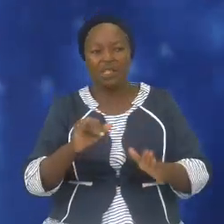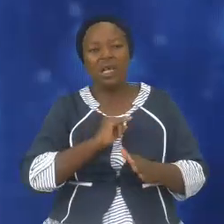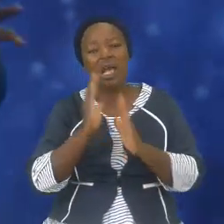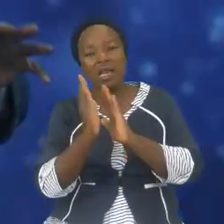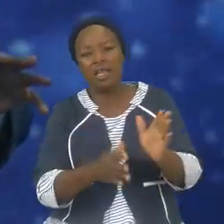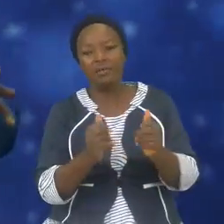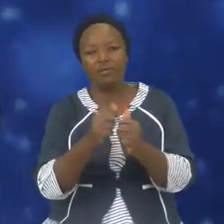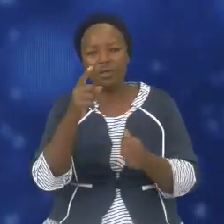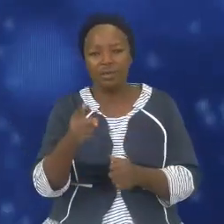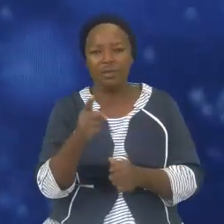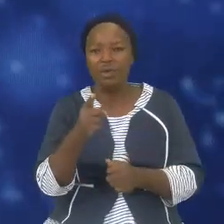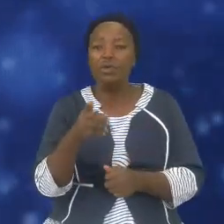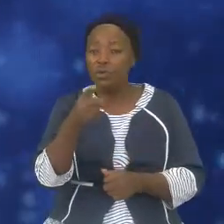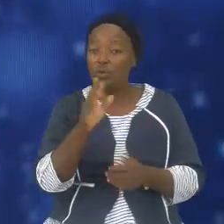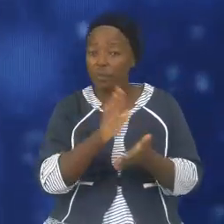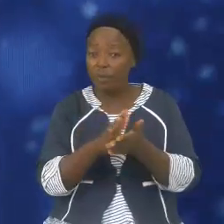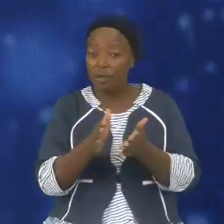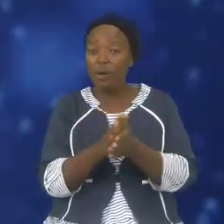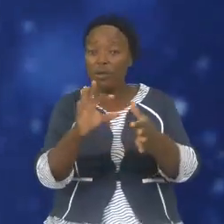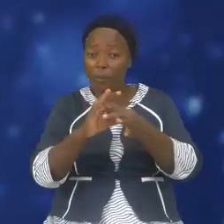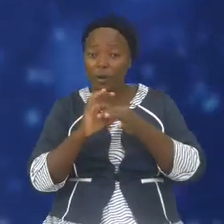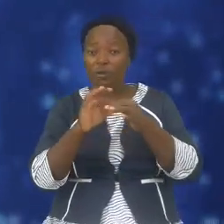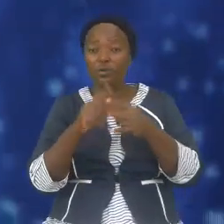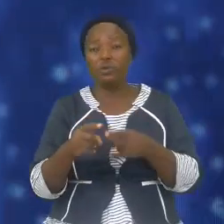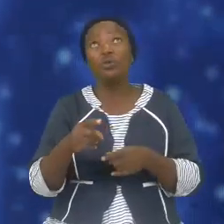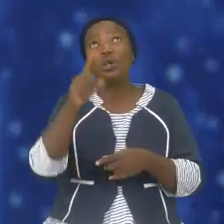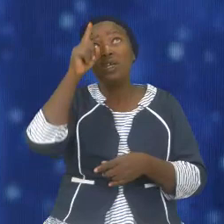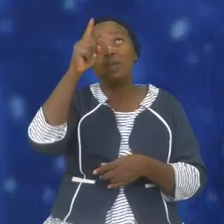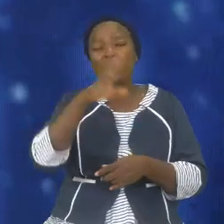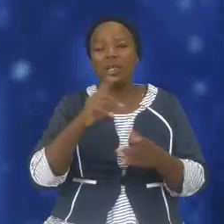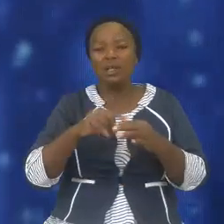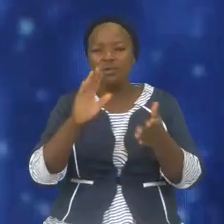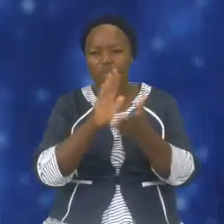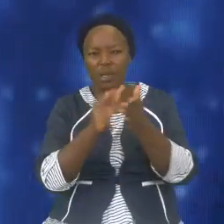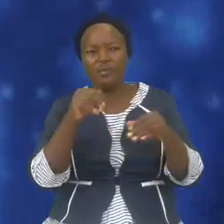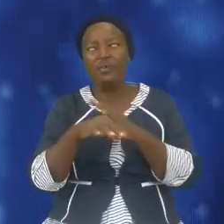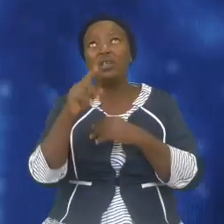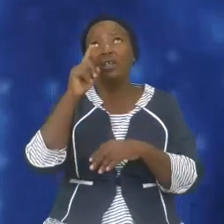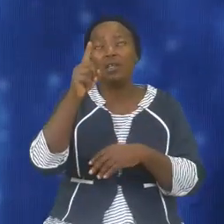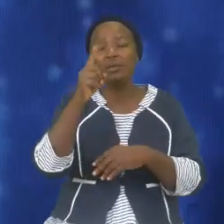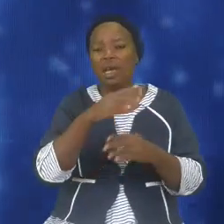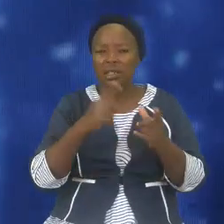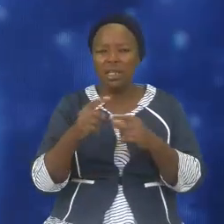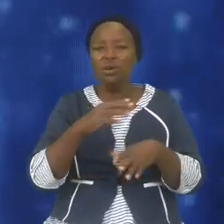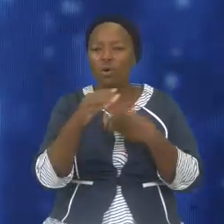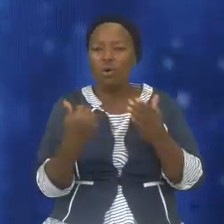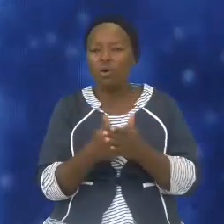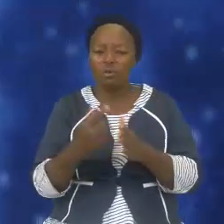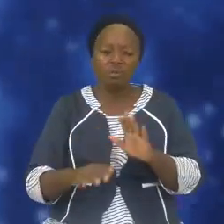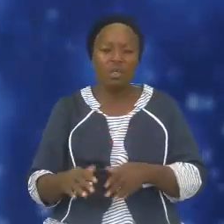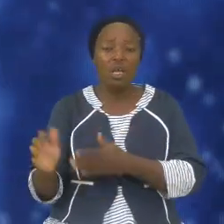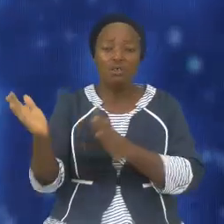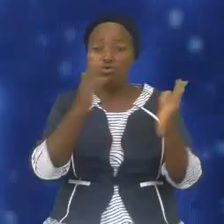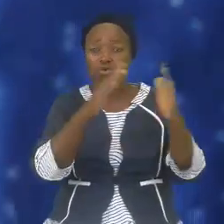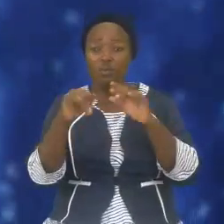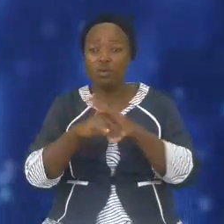You belong to him. You believe in him. The storm is on the sea, and the